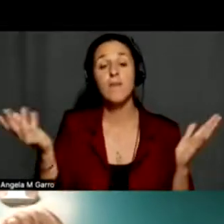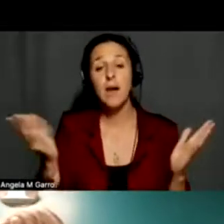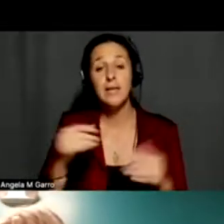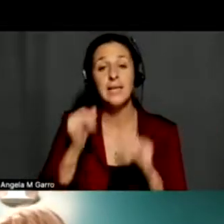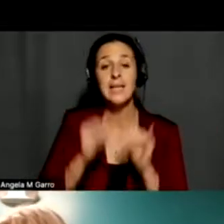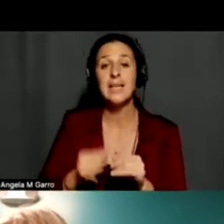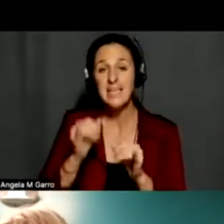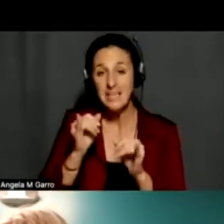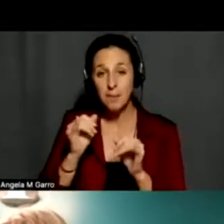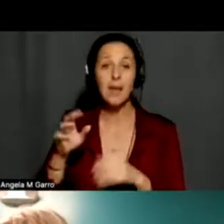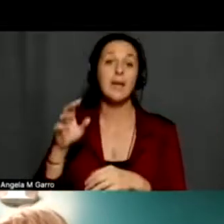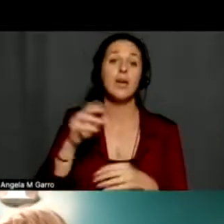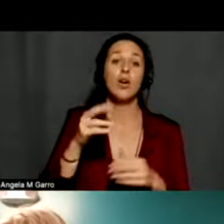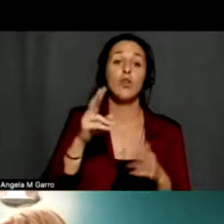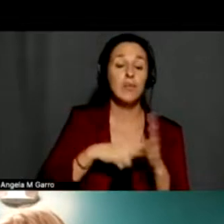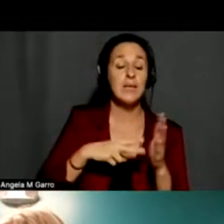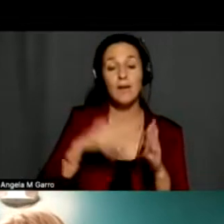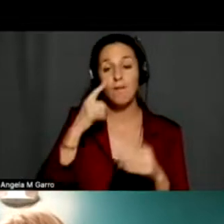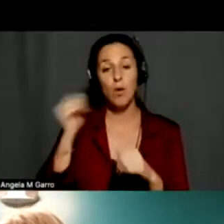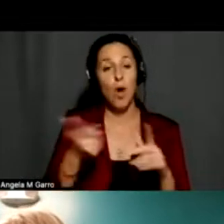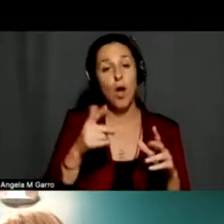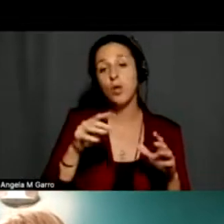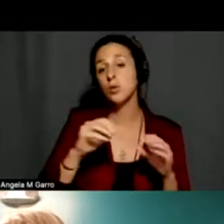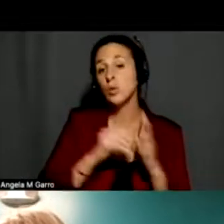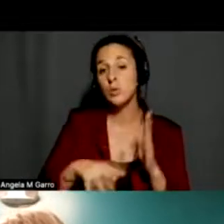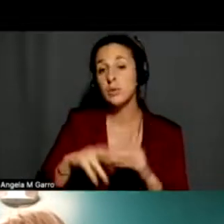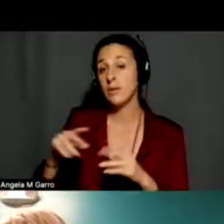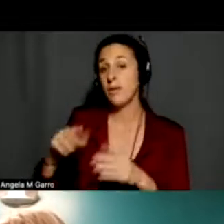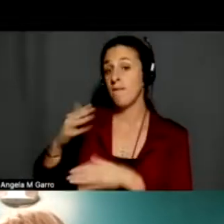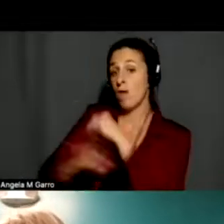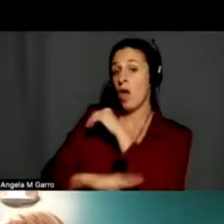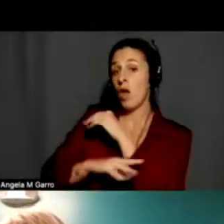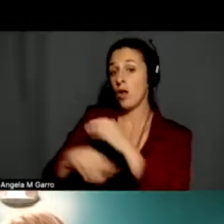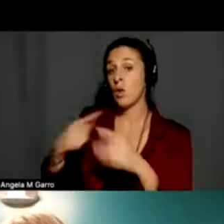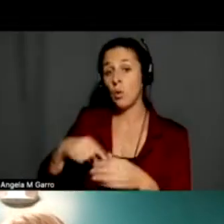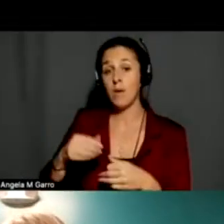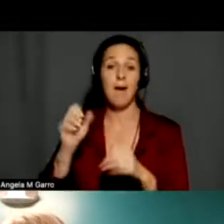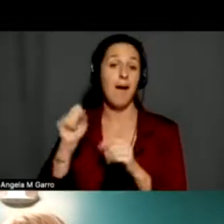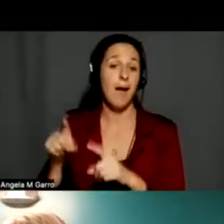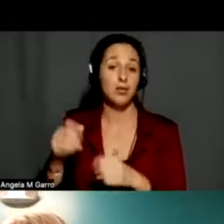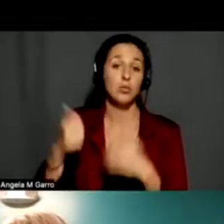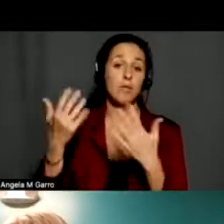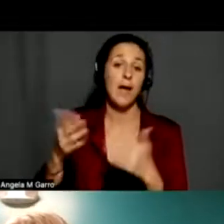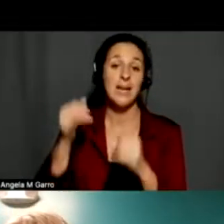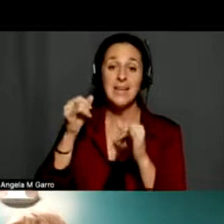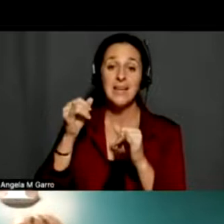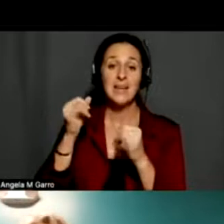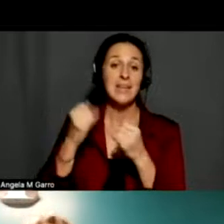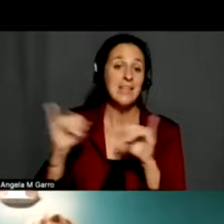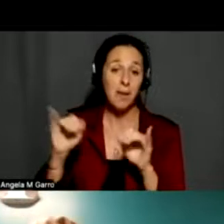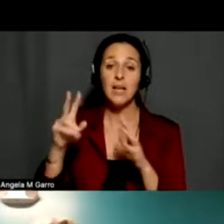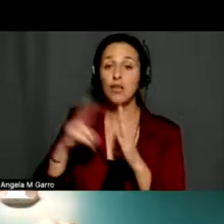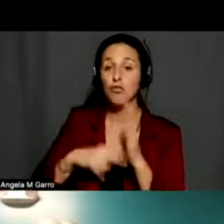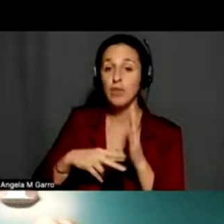students. In the winter, the second assessment window, however, we were asked to provide independent reading levels for only